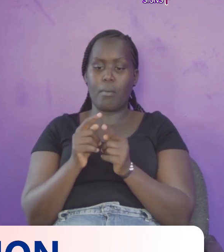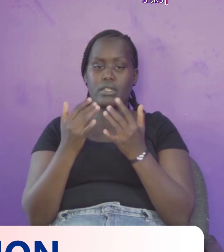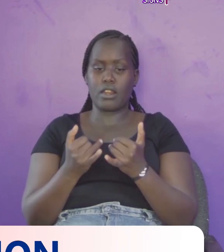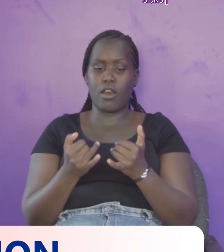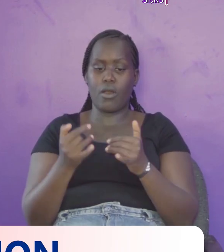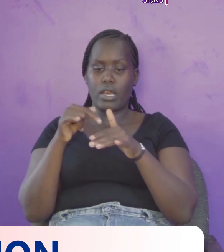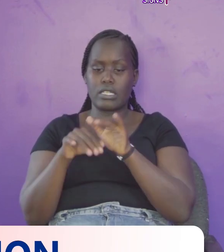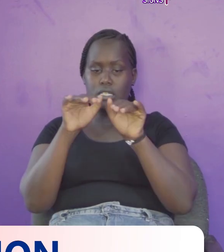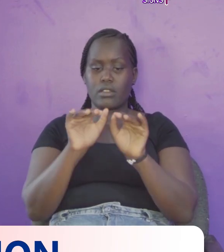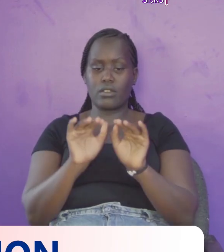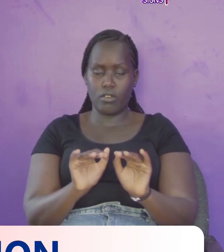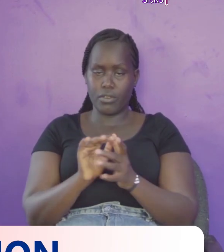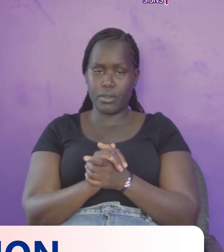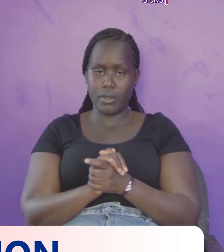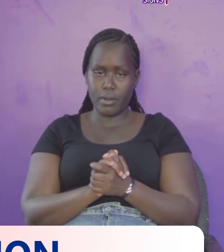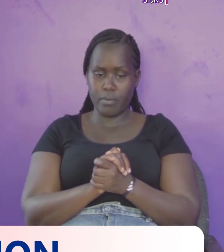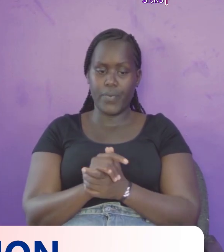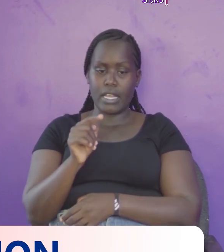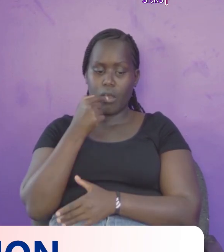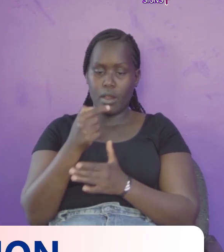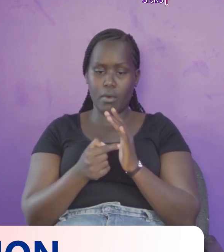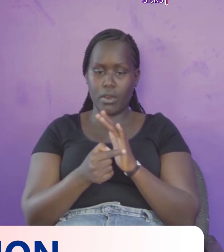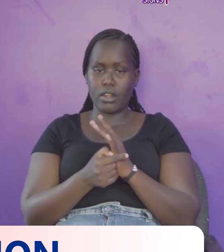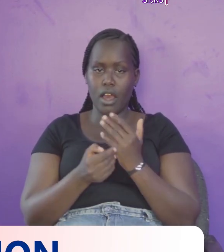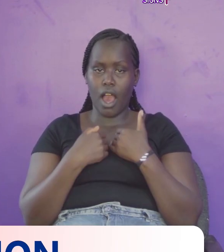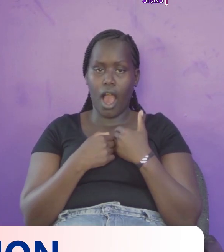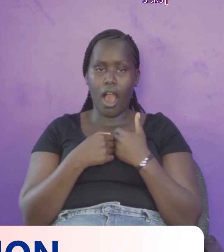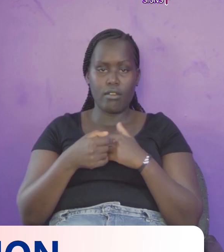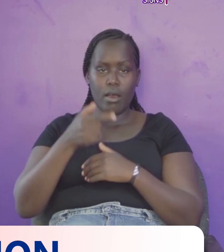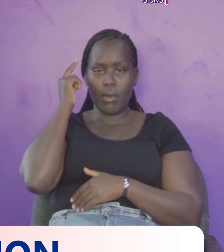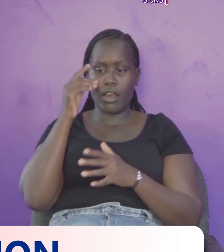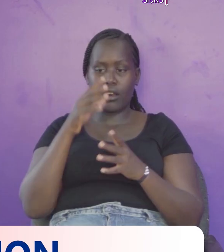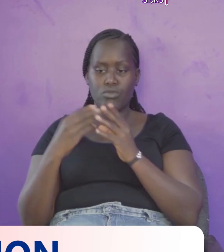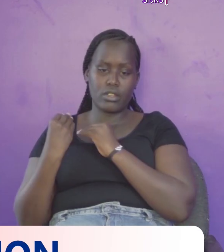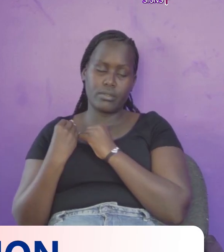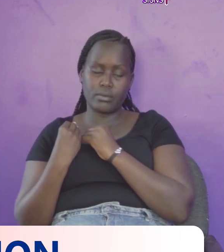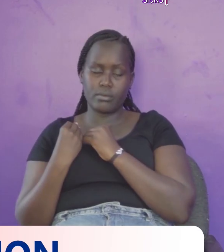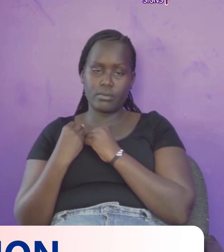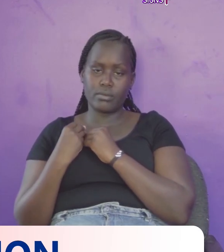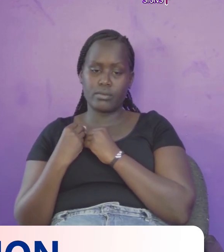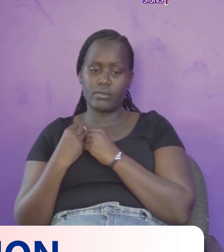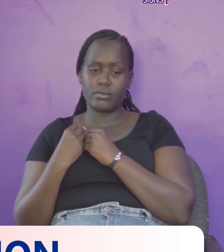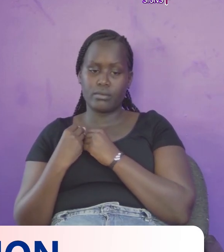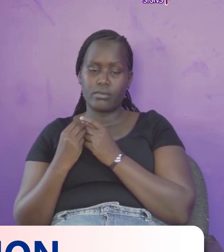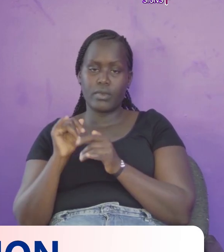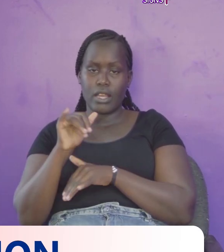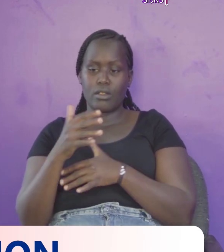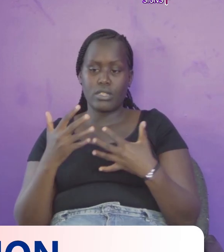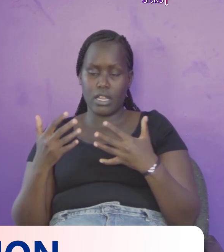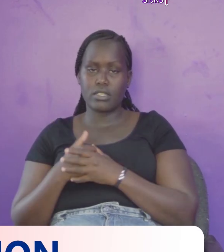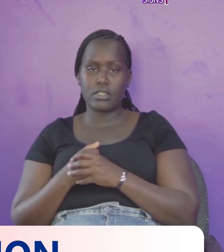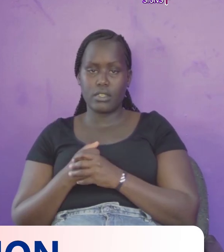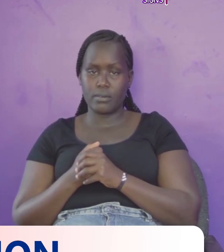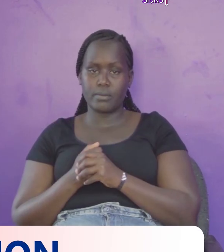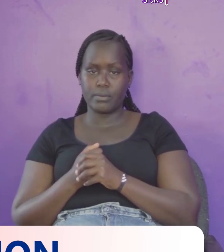casket. Huyu alikuwa ameniambia amevalishwa black, twende. You see such assumptions. Those things.